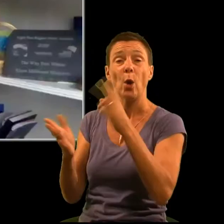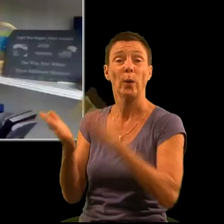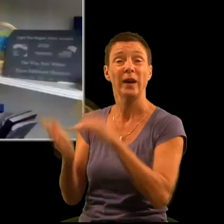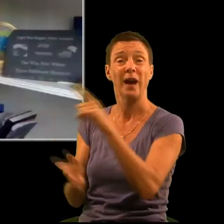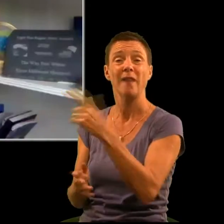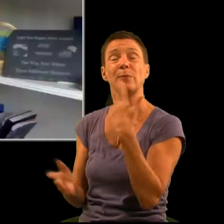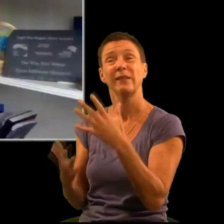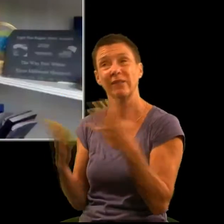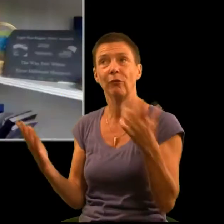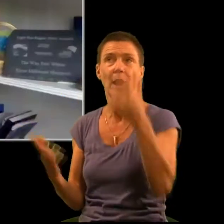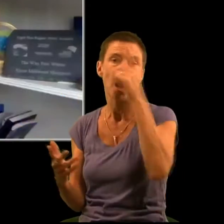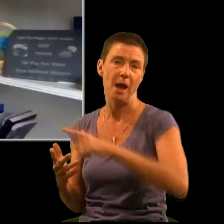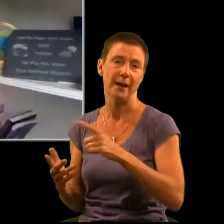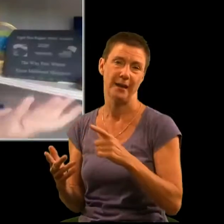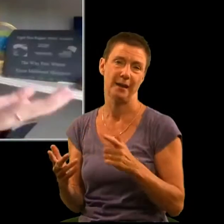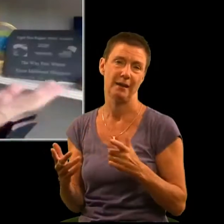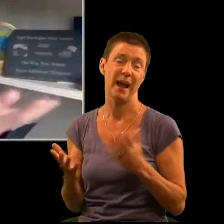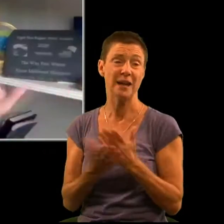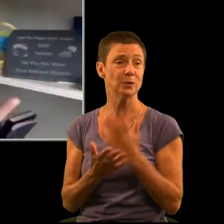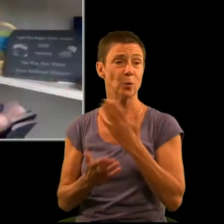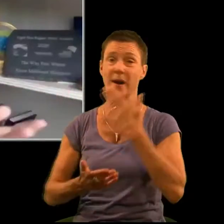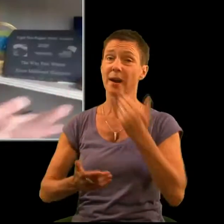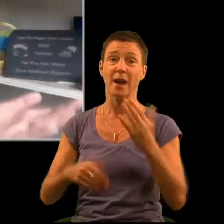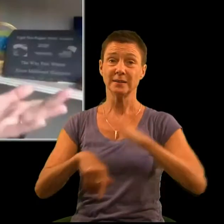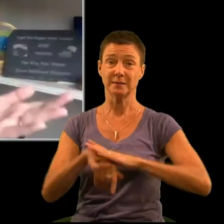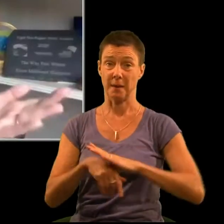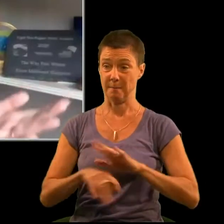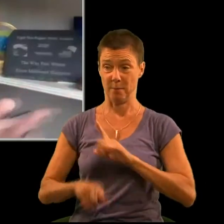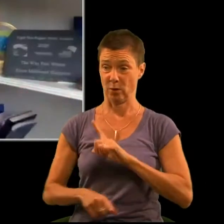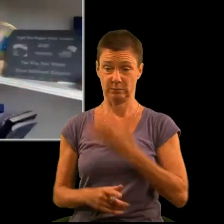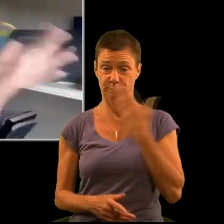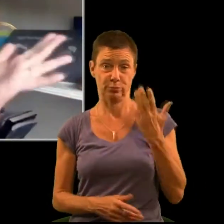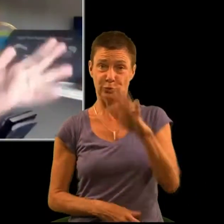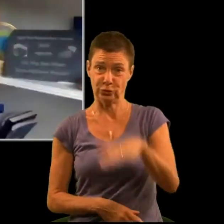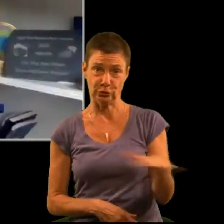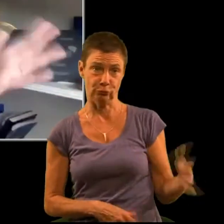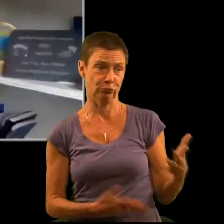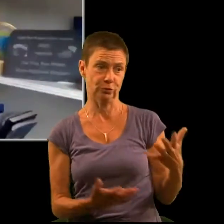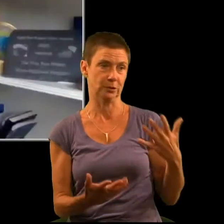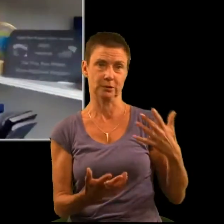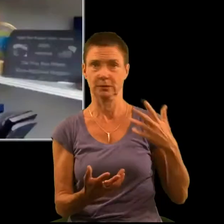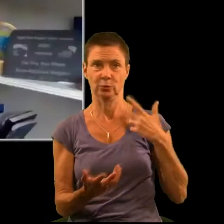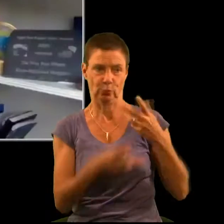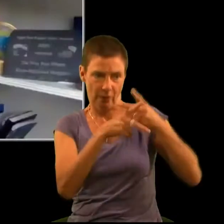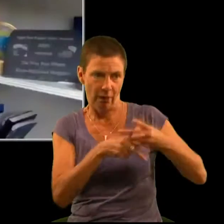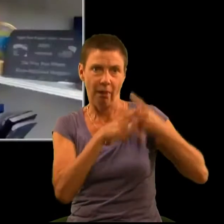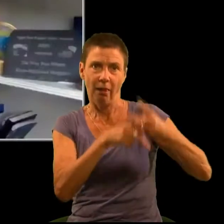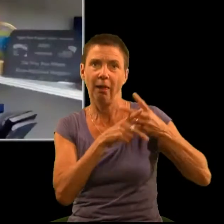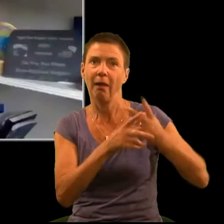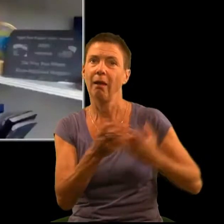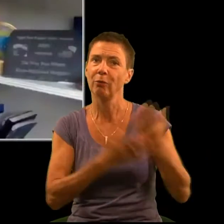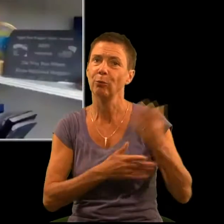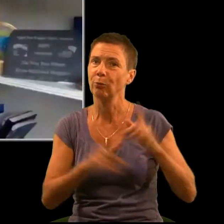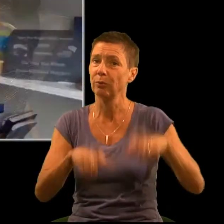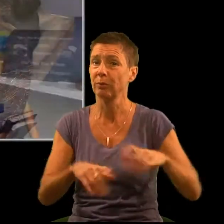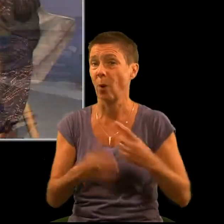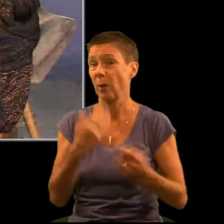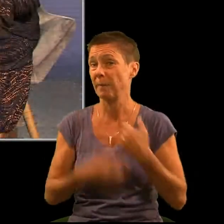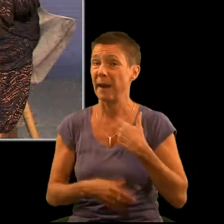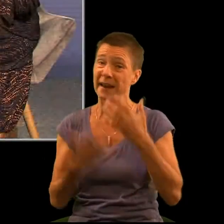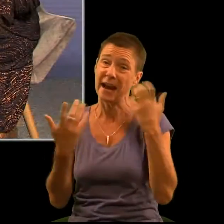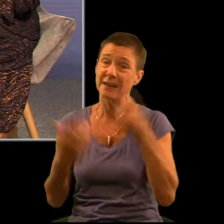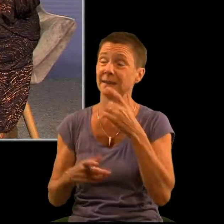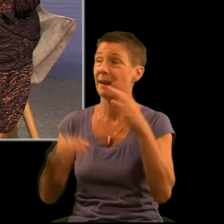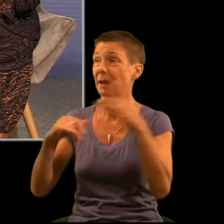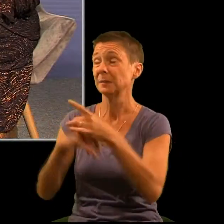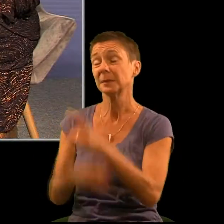lucky and had a nice time. No dependents other than a husband and a cat. So it's not been bad. And that's a